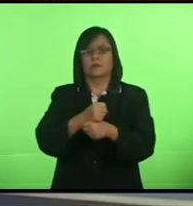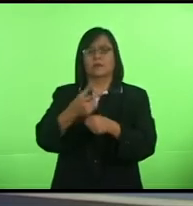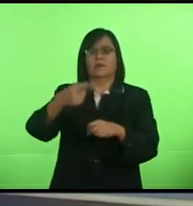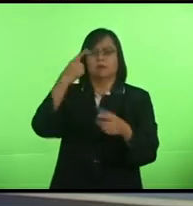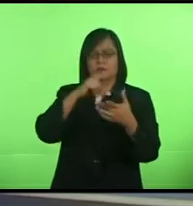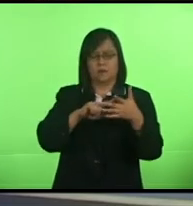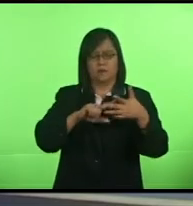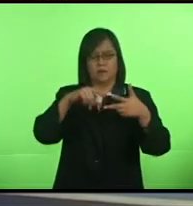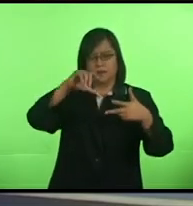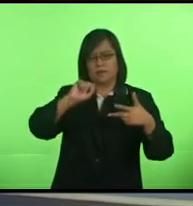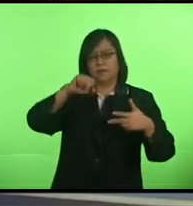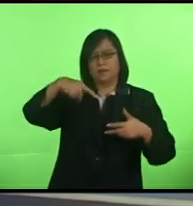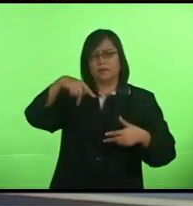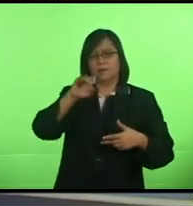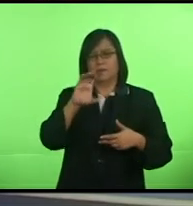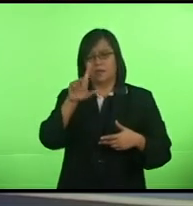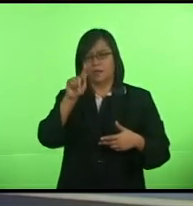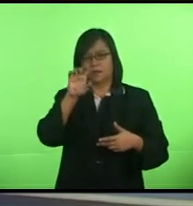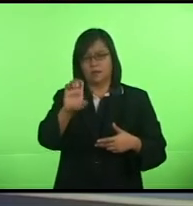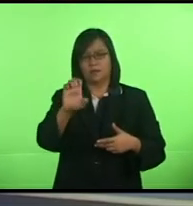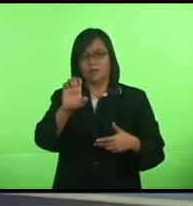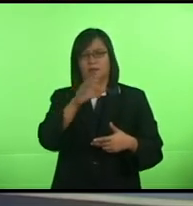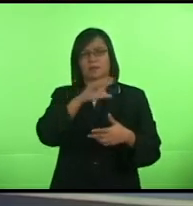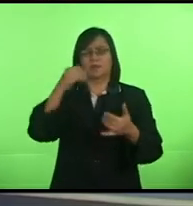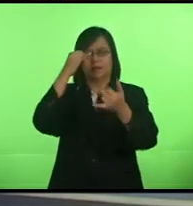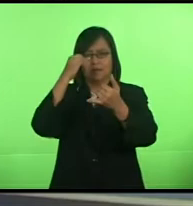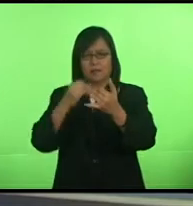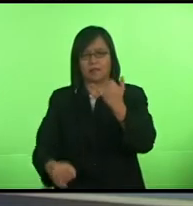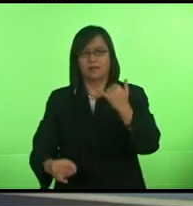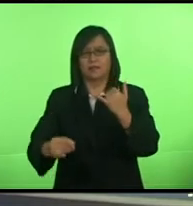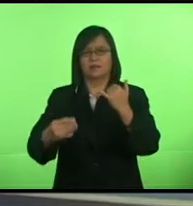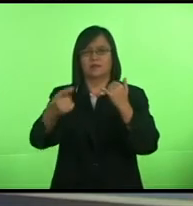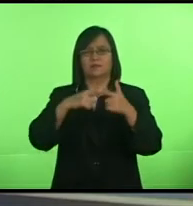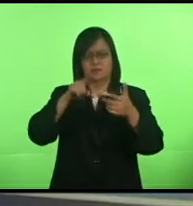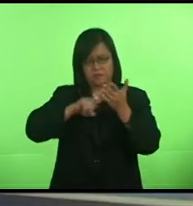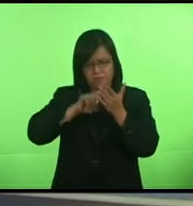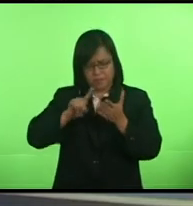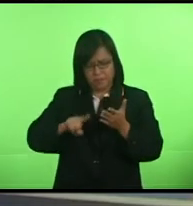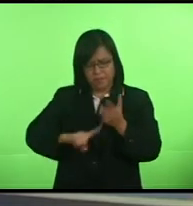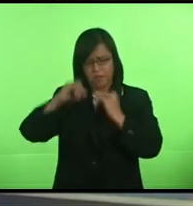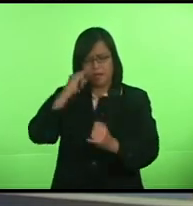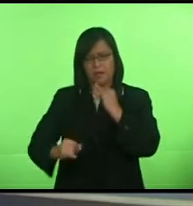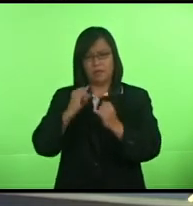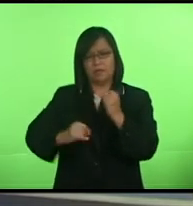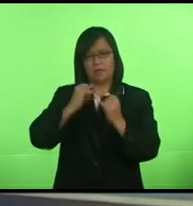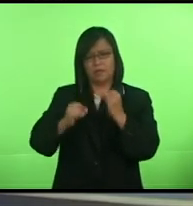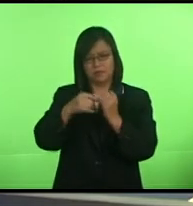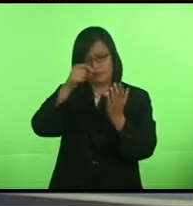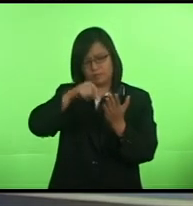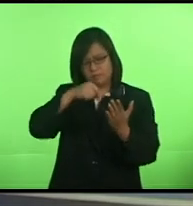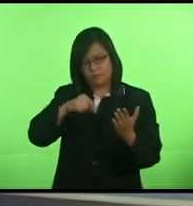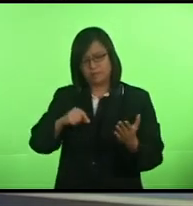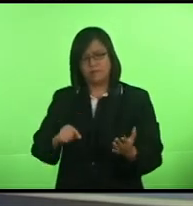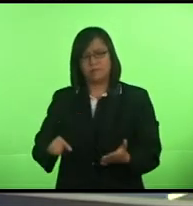lastly, proofread, edit, check your references, do a final literature search to add